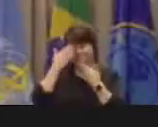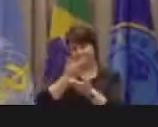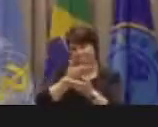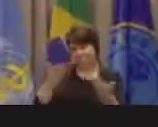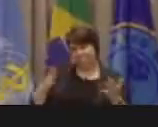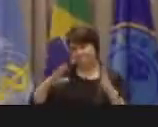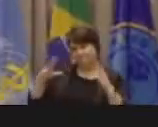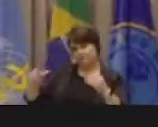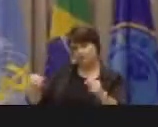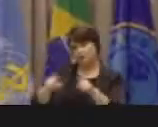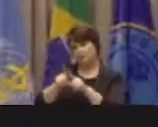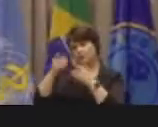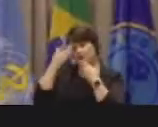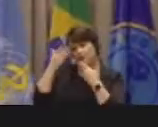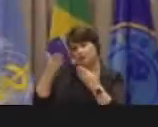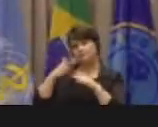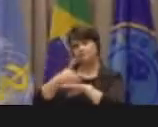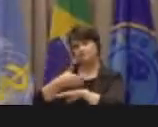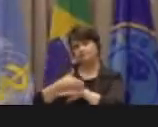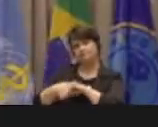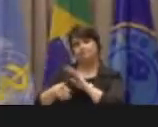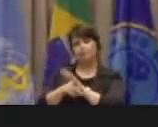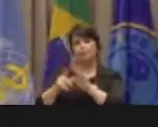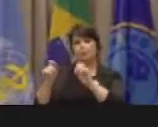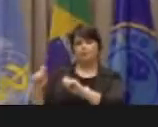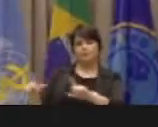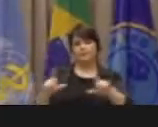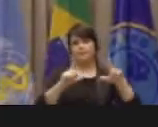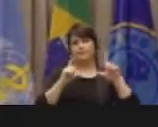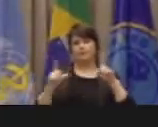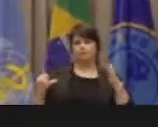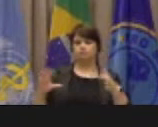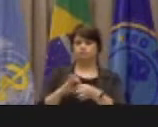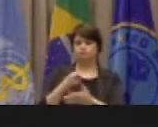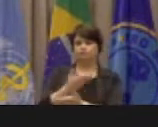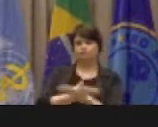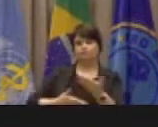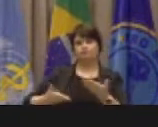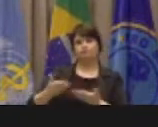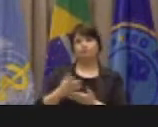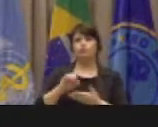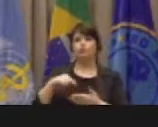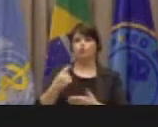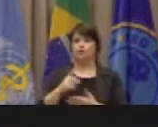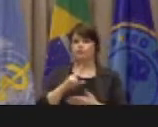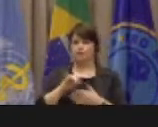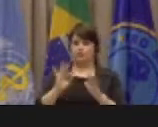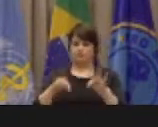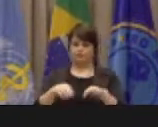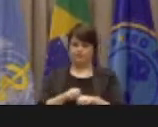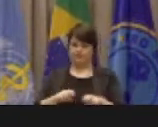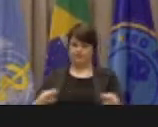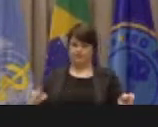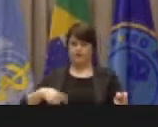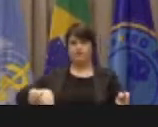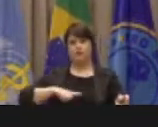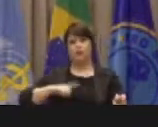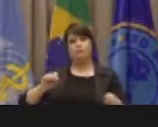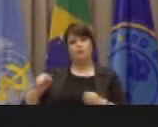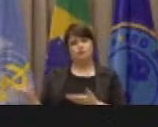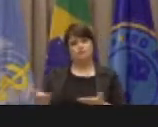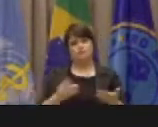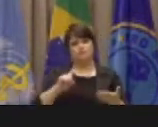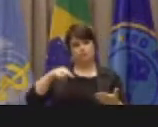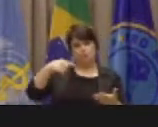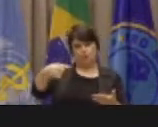Okay, thank you. We would like to thank you for participating in this panel. Now we're going